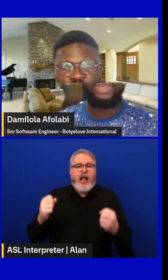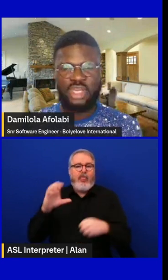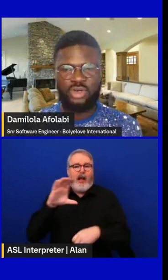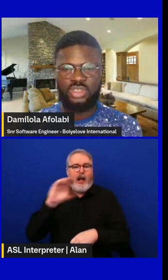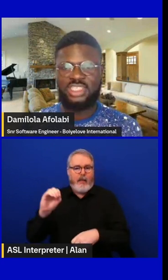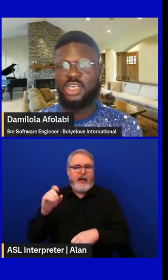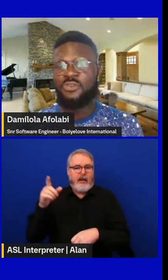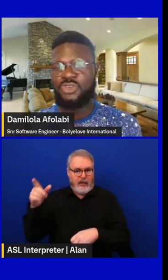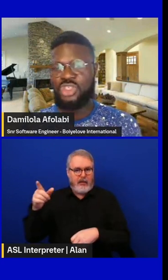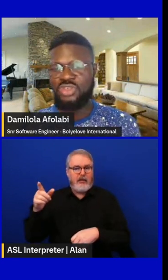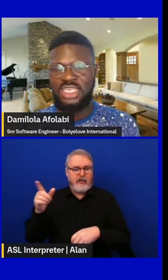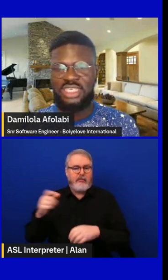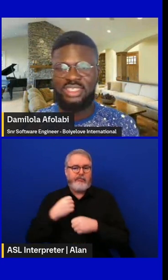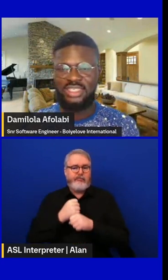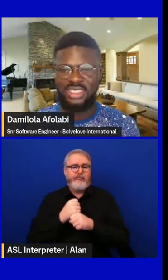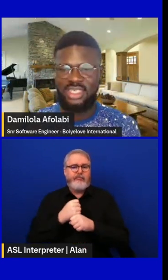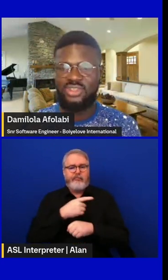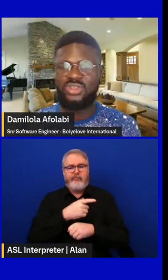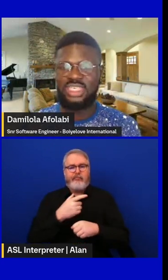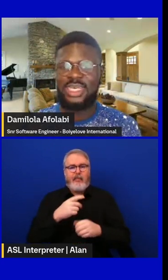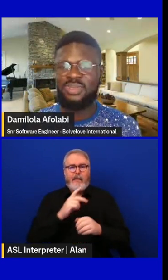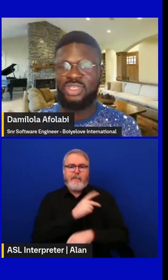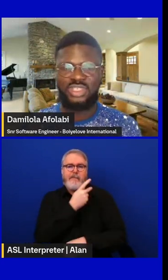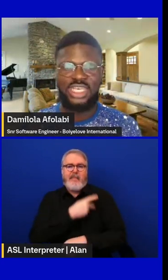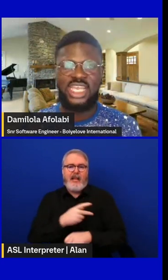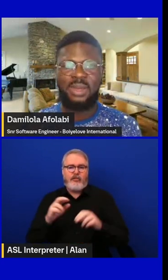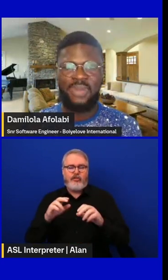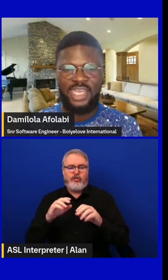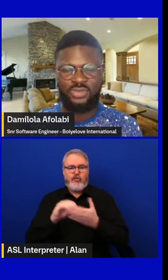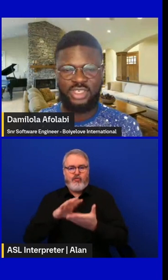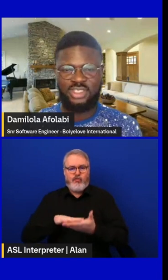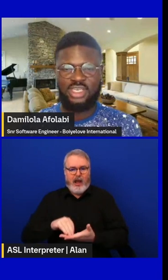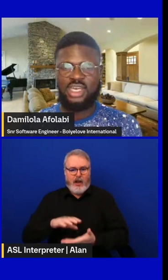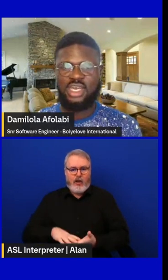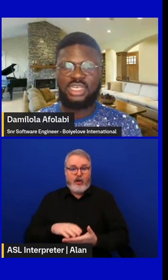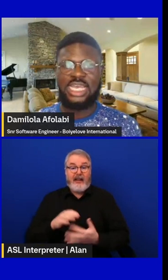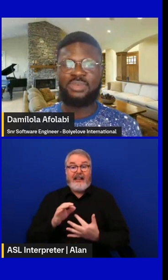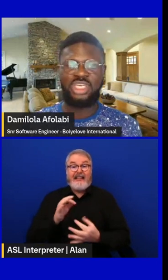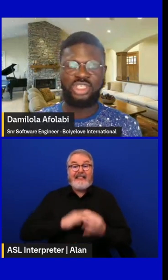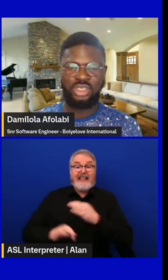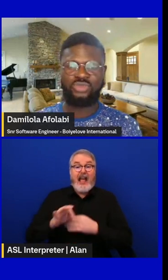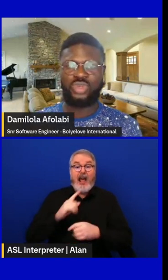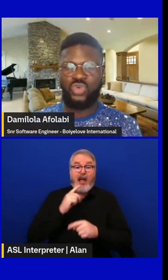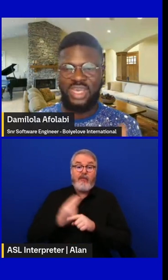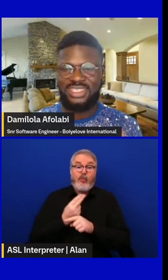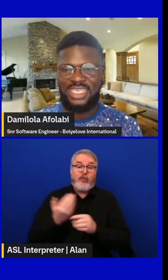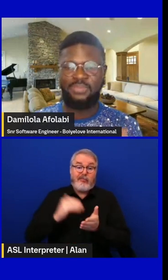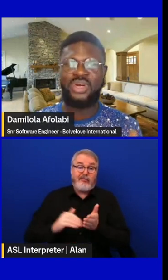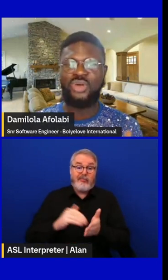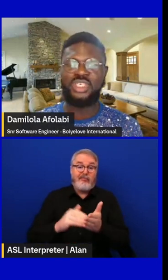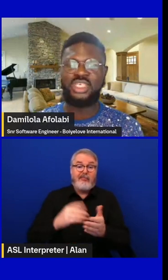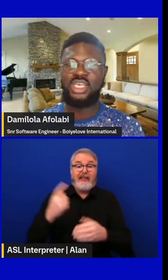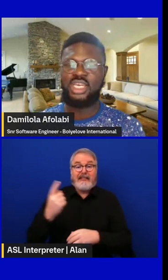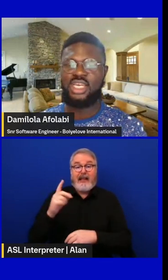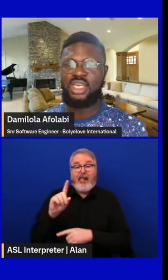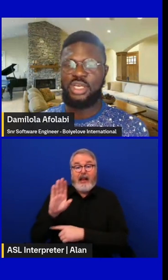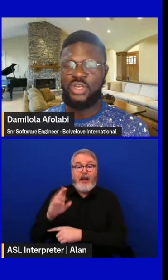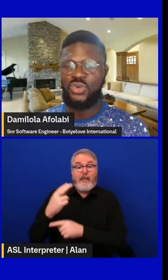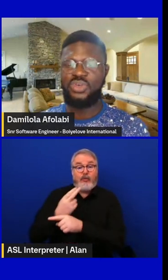for patient records. Instead of reusing single database username and passwords, the application requests